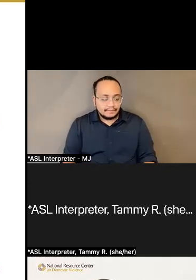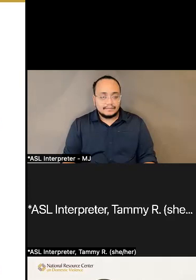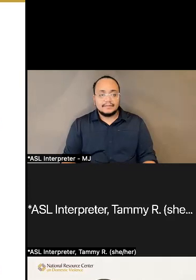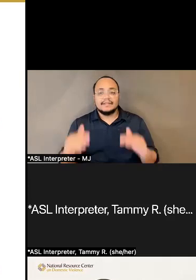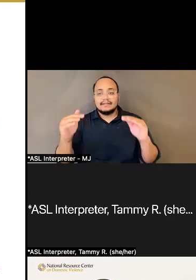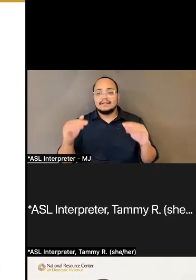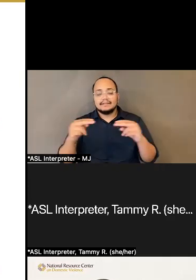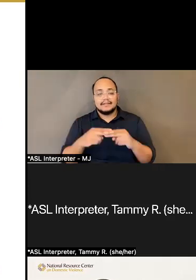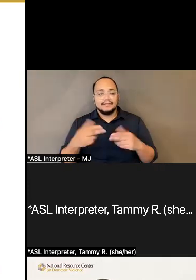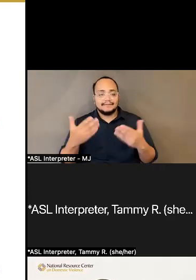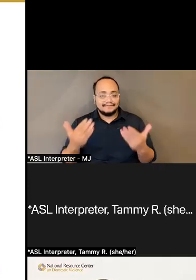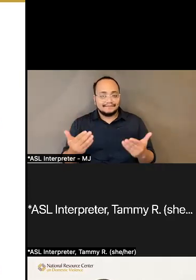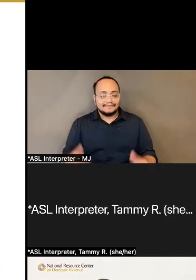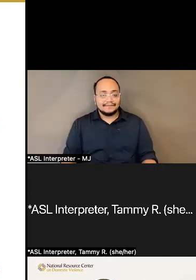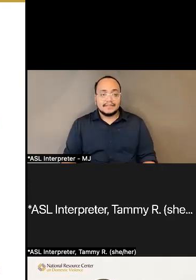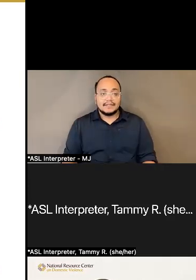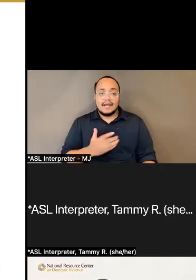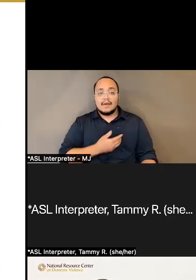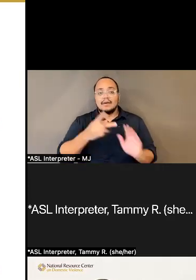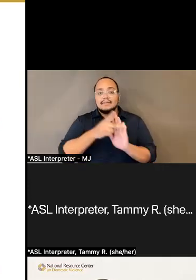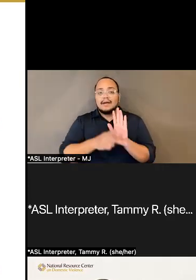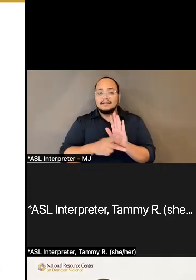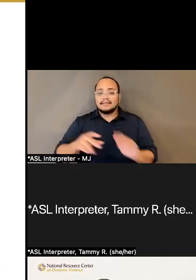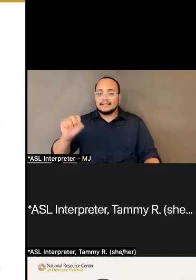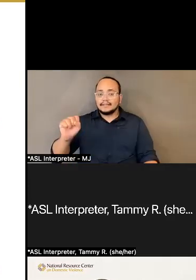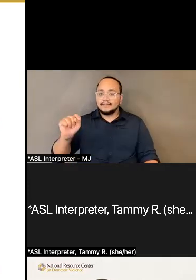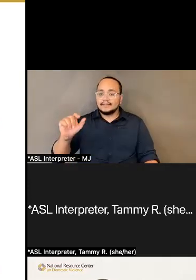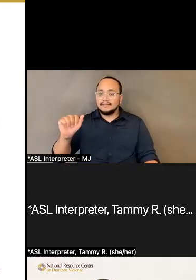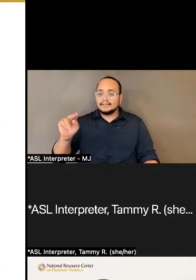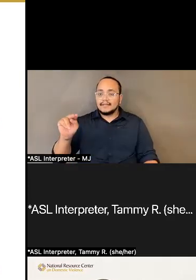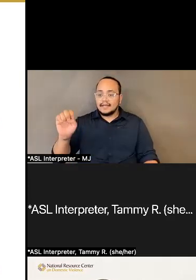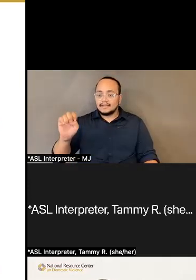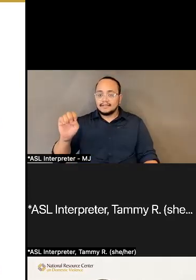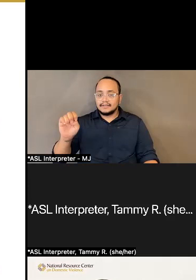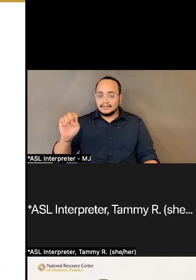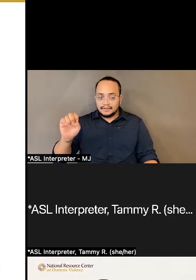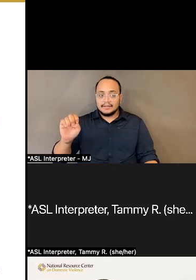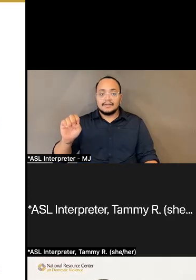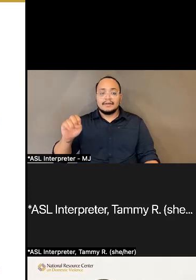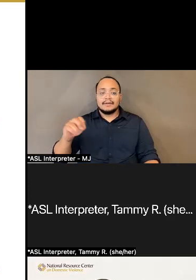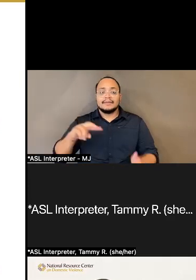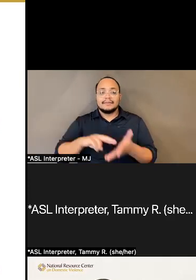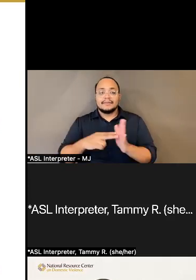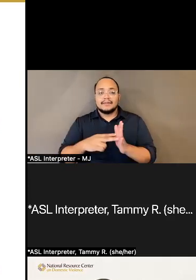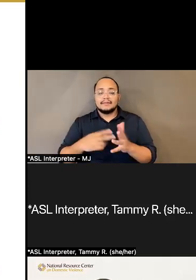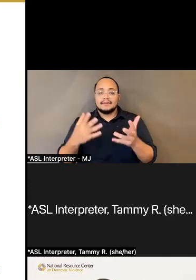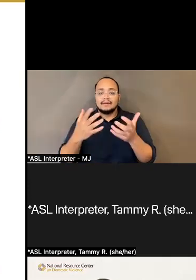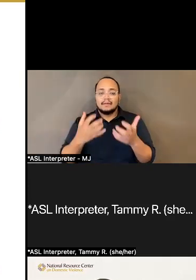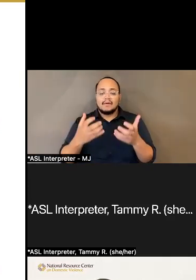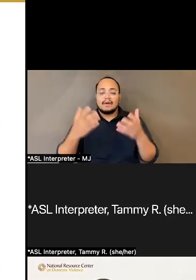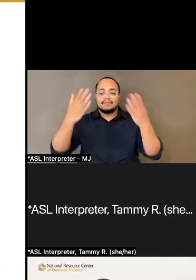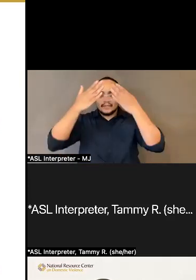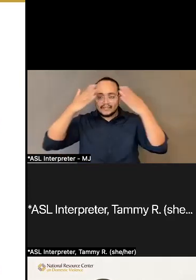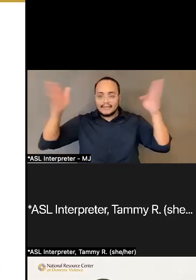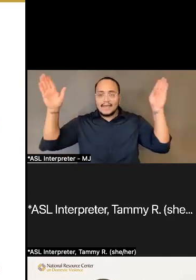you. Our policy stance at NRCDV, being expansive in our policy